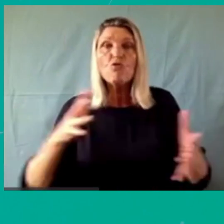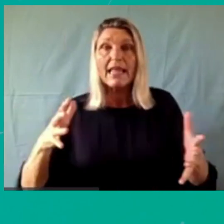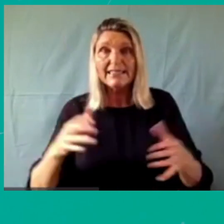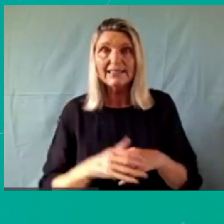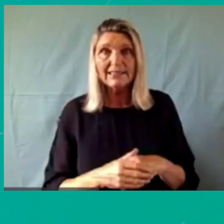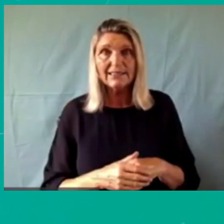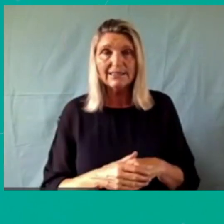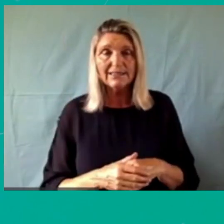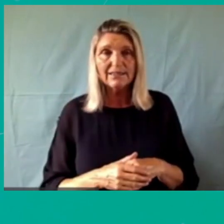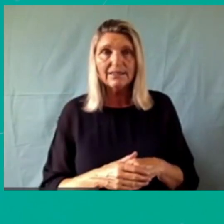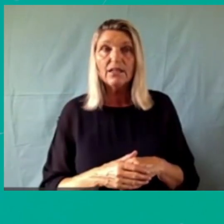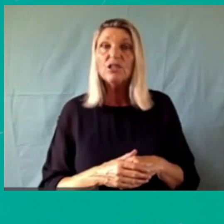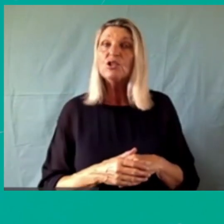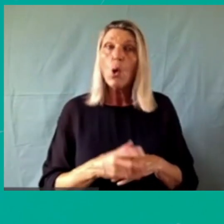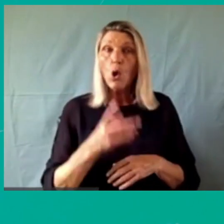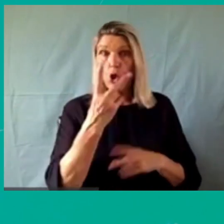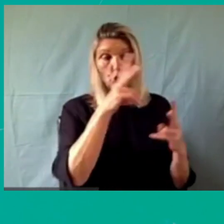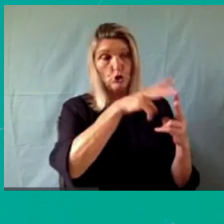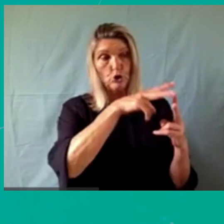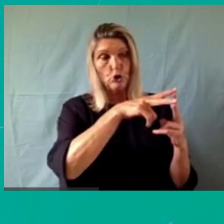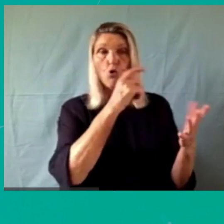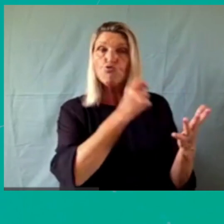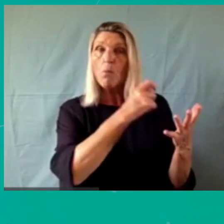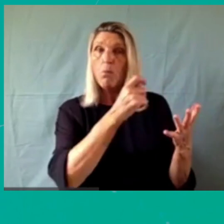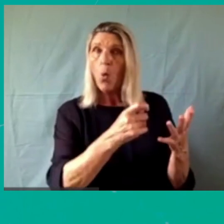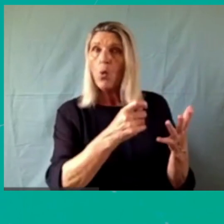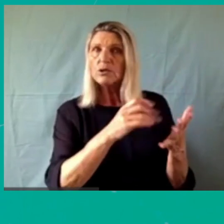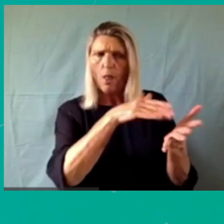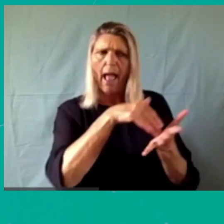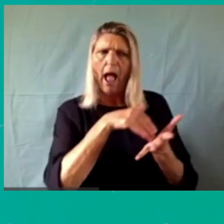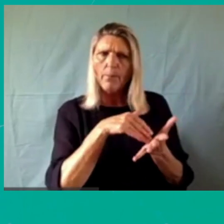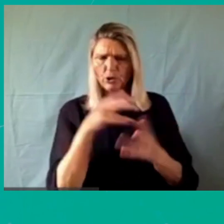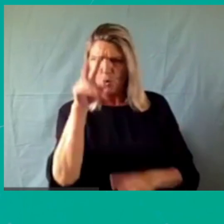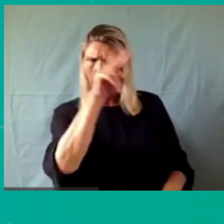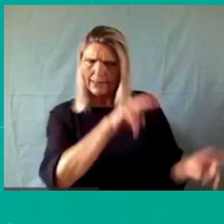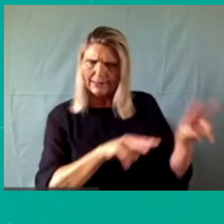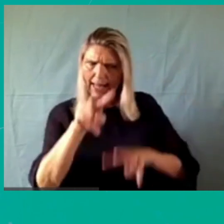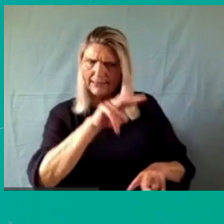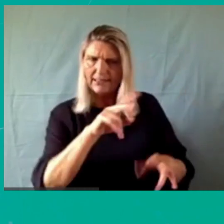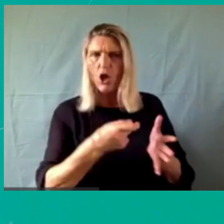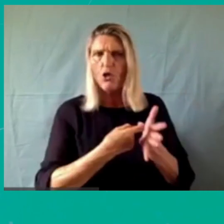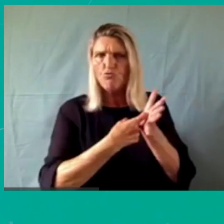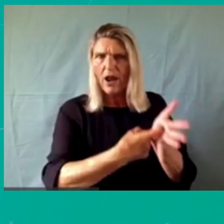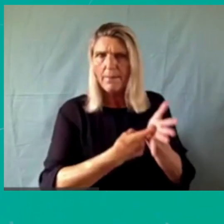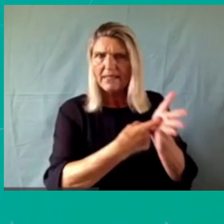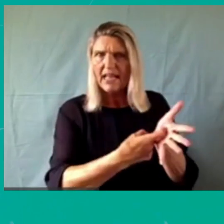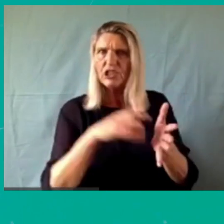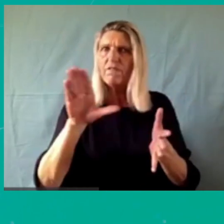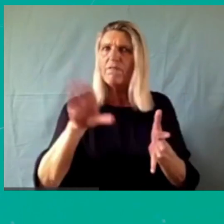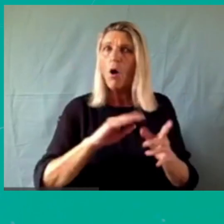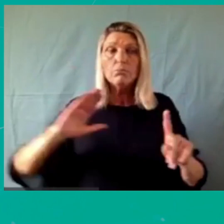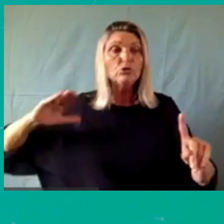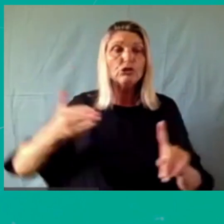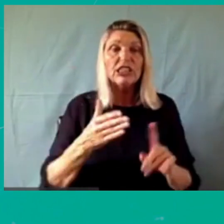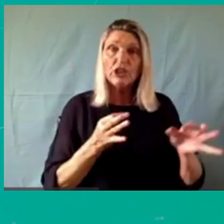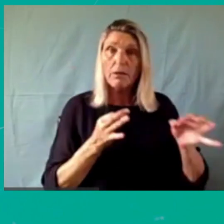which to assess the recommendations coming out of those strategic plans. So I